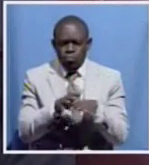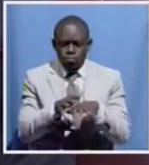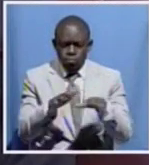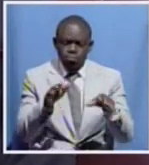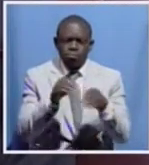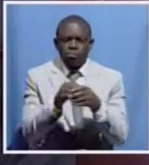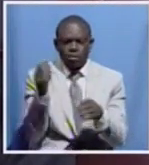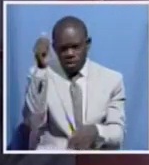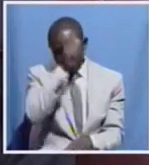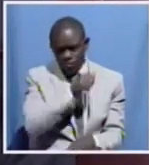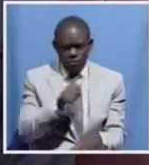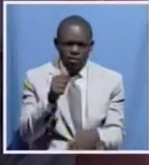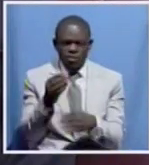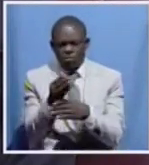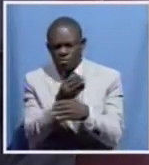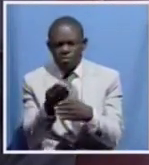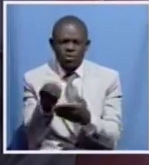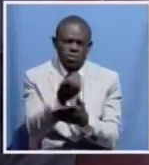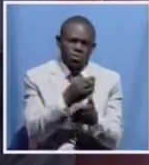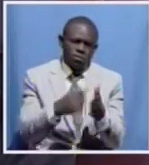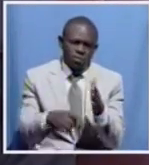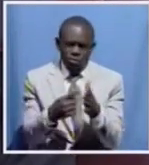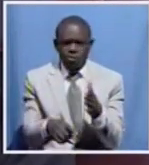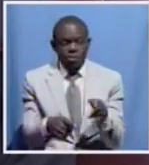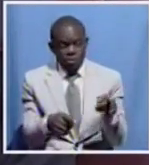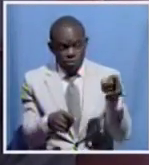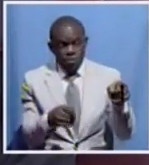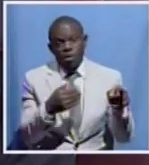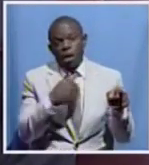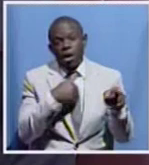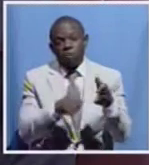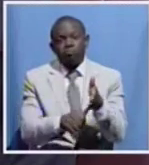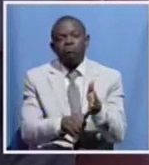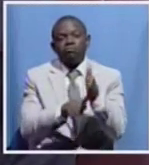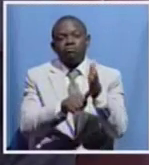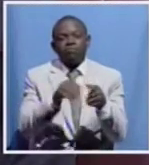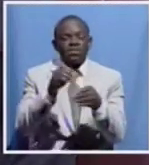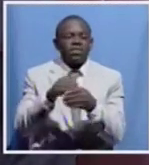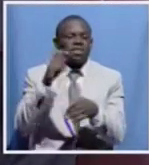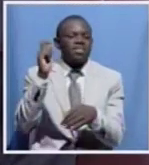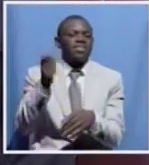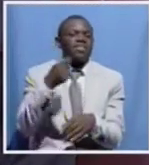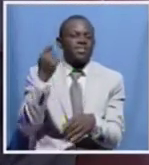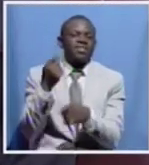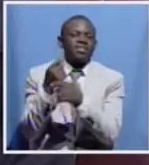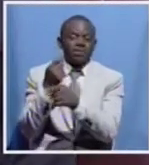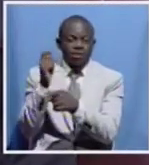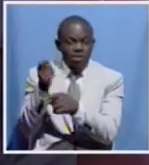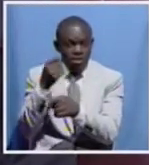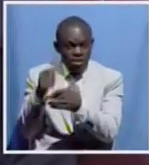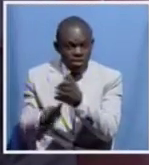they have an embassy in Nairobi, Kenya, which is overlooking at about 10